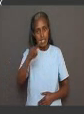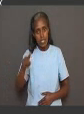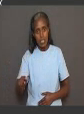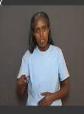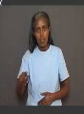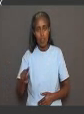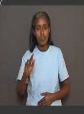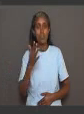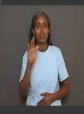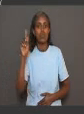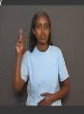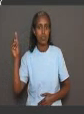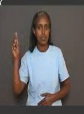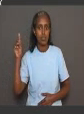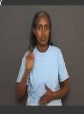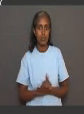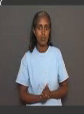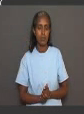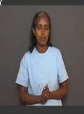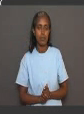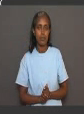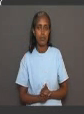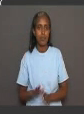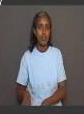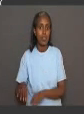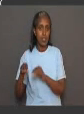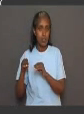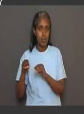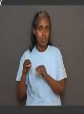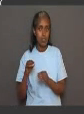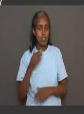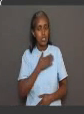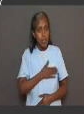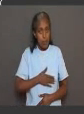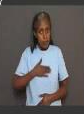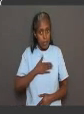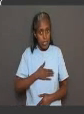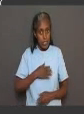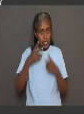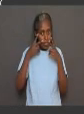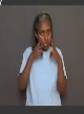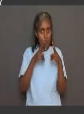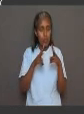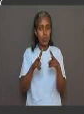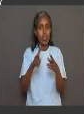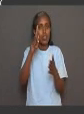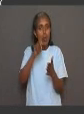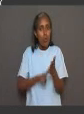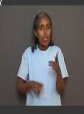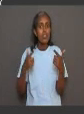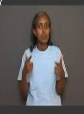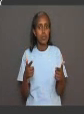looks like this. Students, please look at what